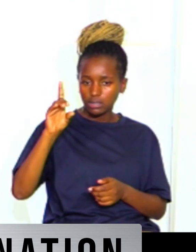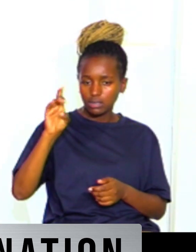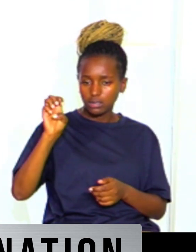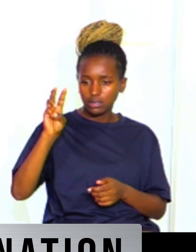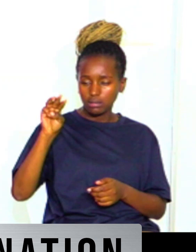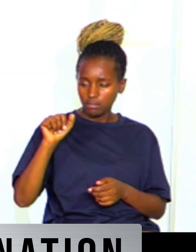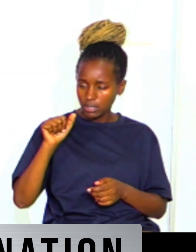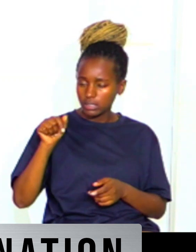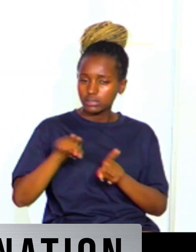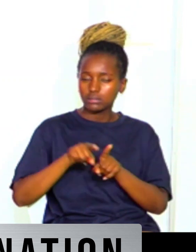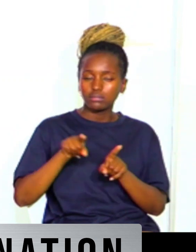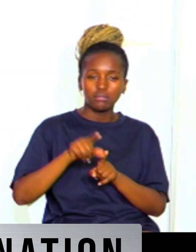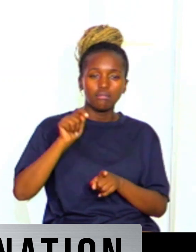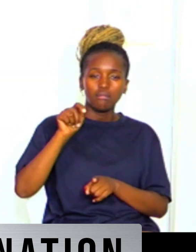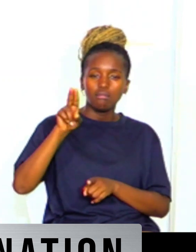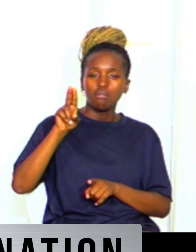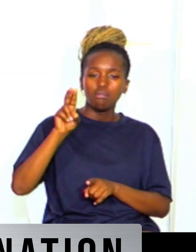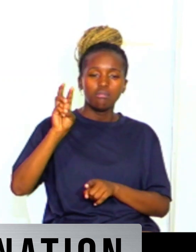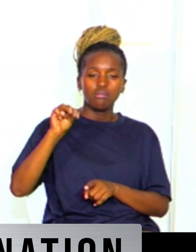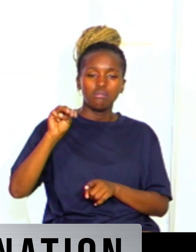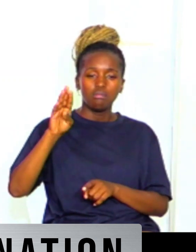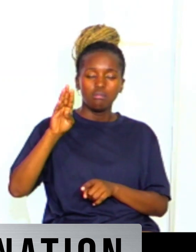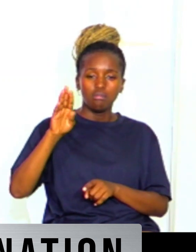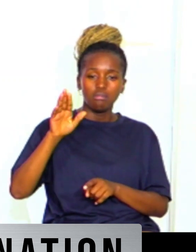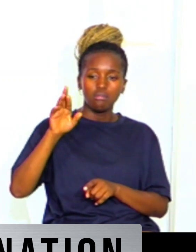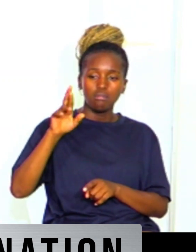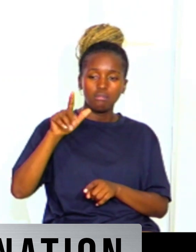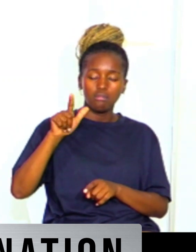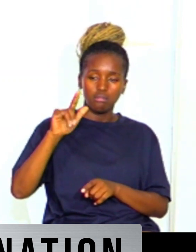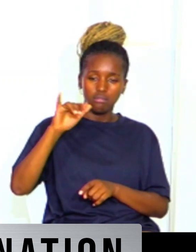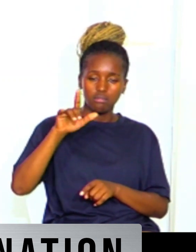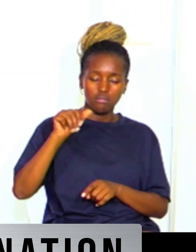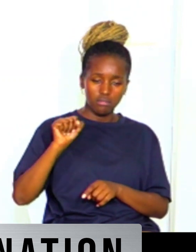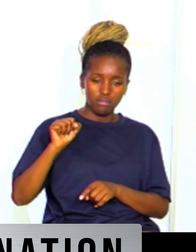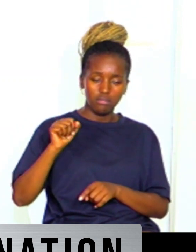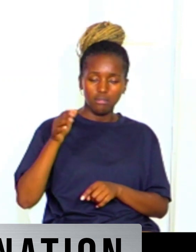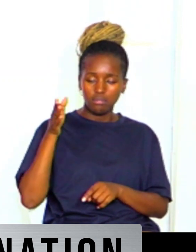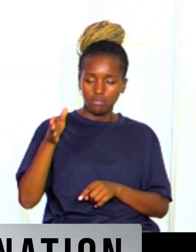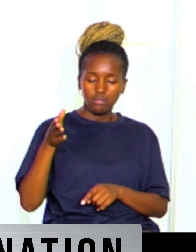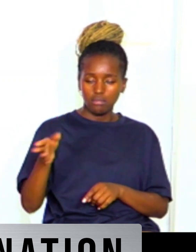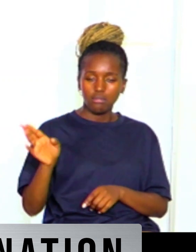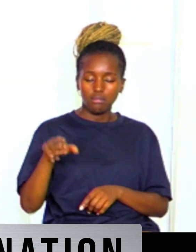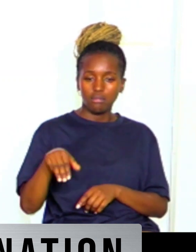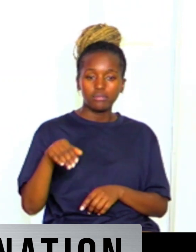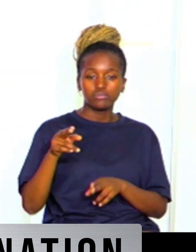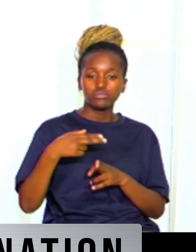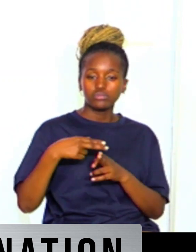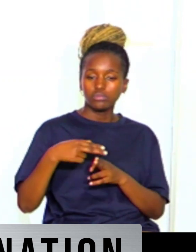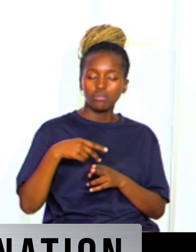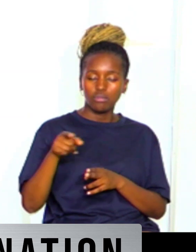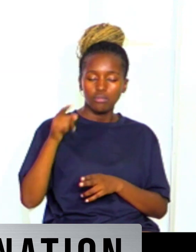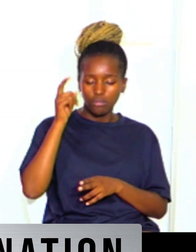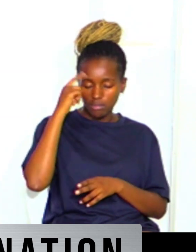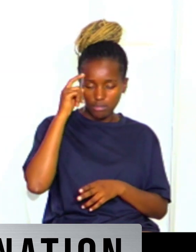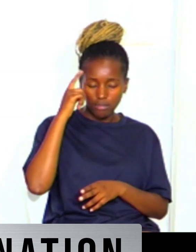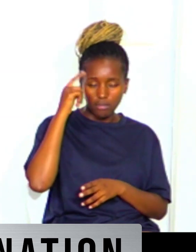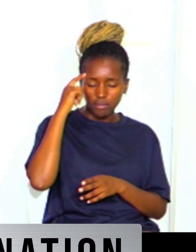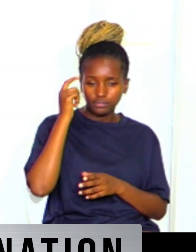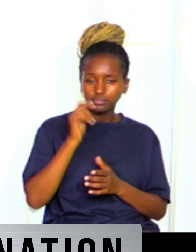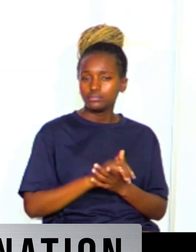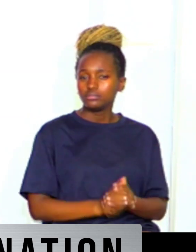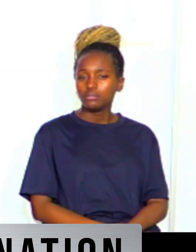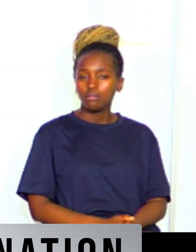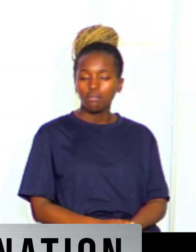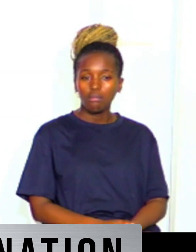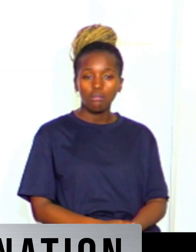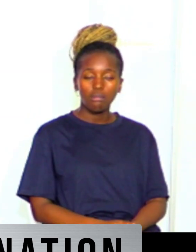Lissu be in the ballot? Elections in Tanzania coming in October. Definitely this is interference. Definitely this now has